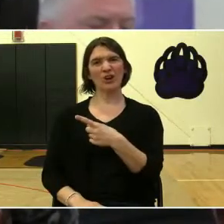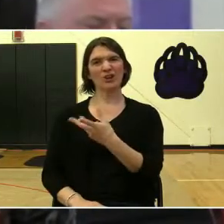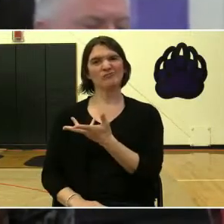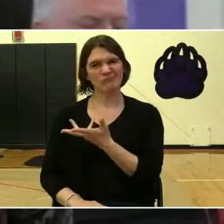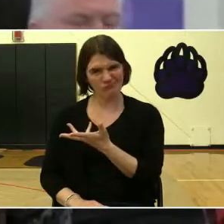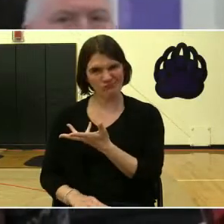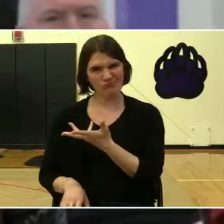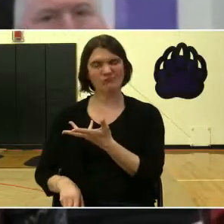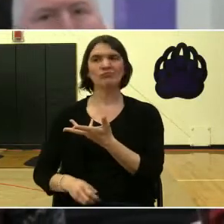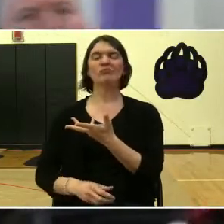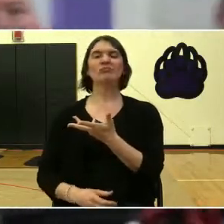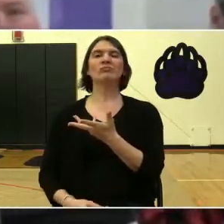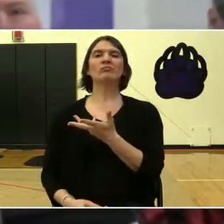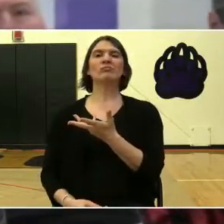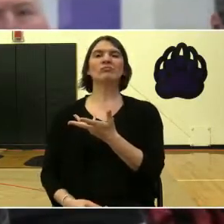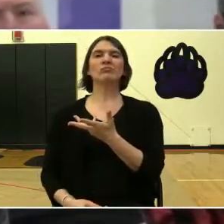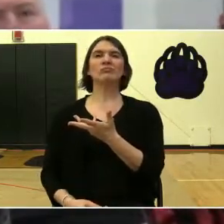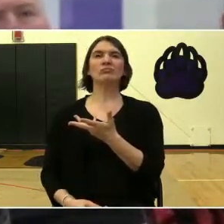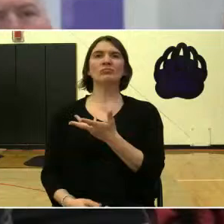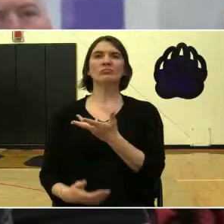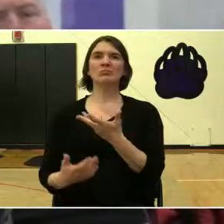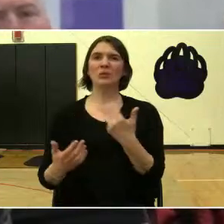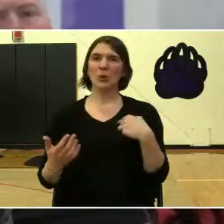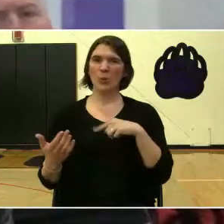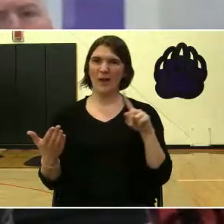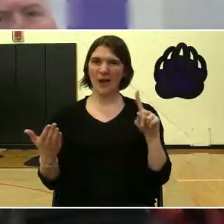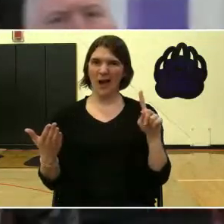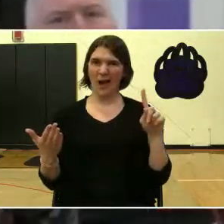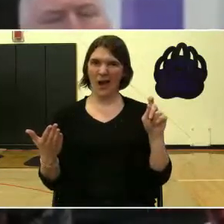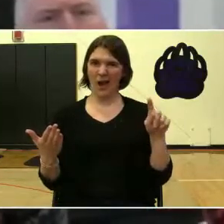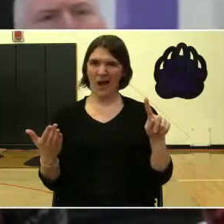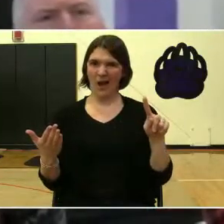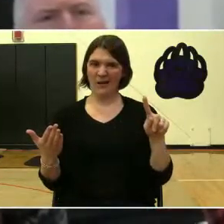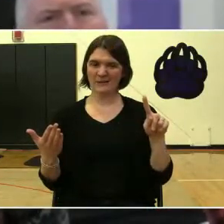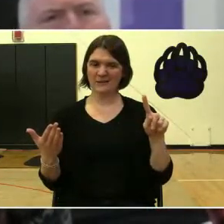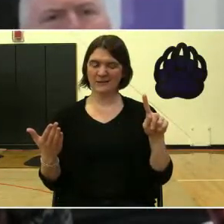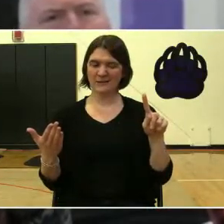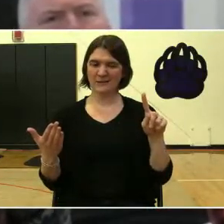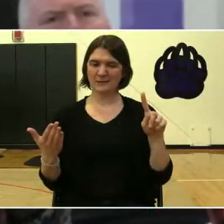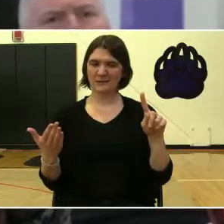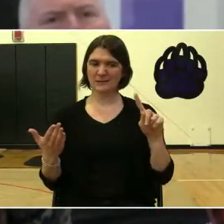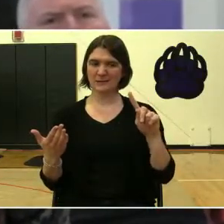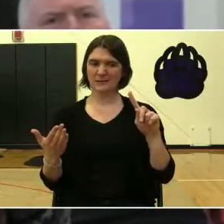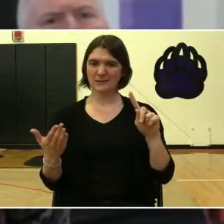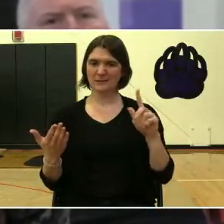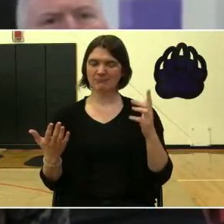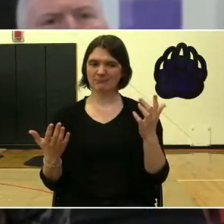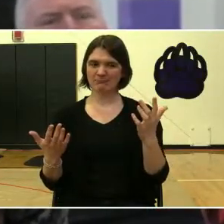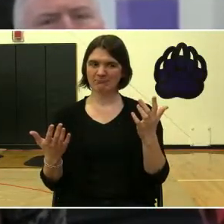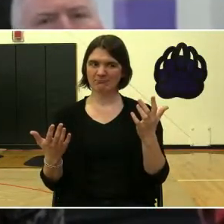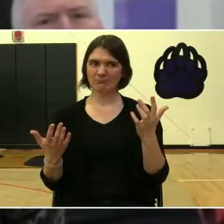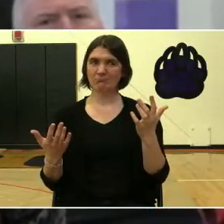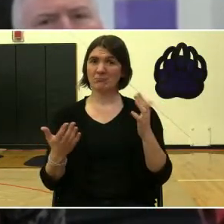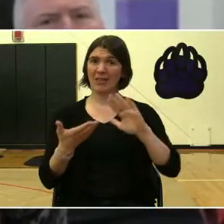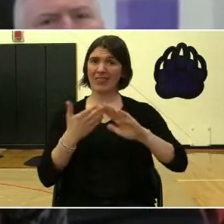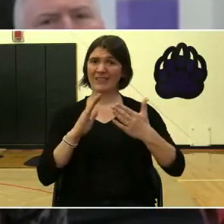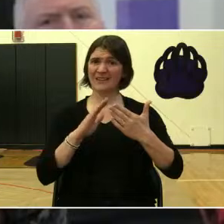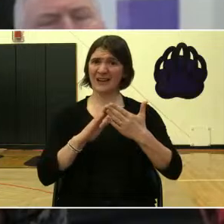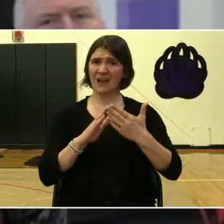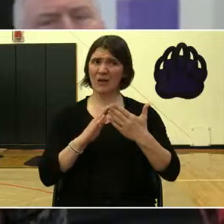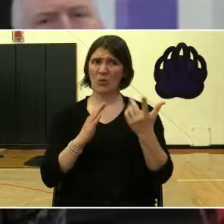uh uh inquiring of the um town as to what